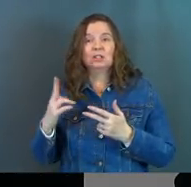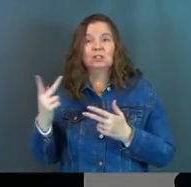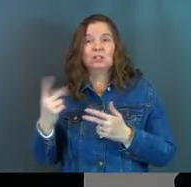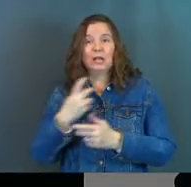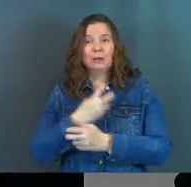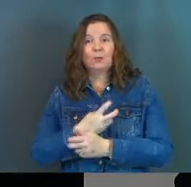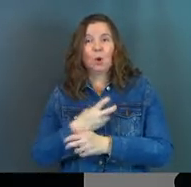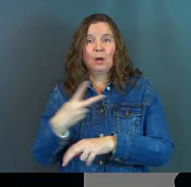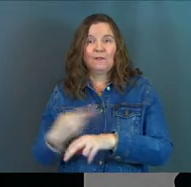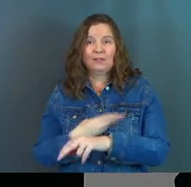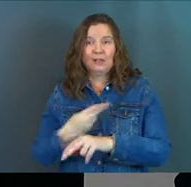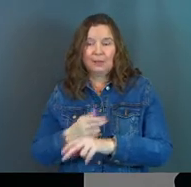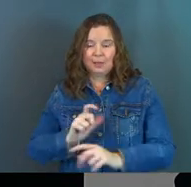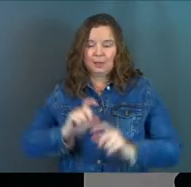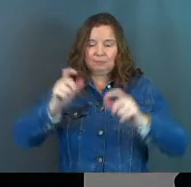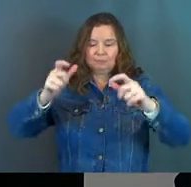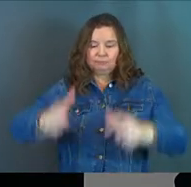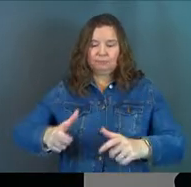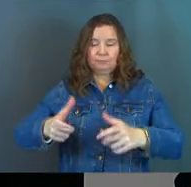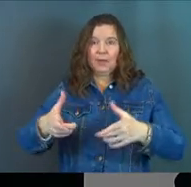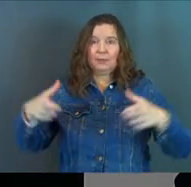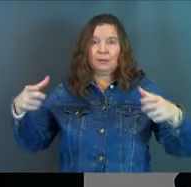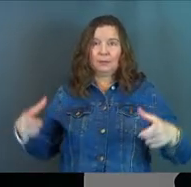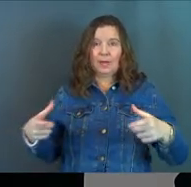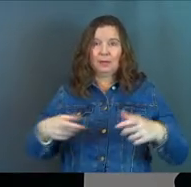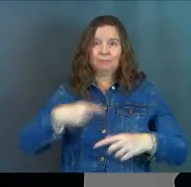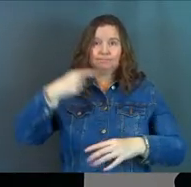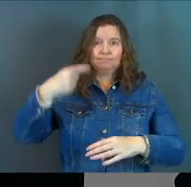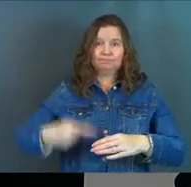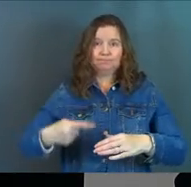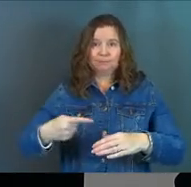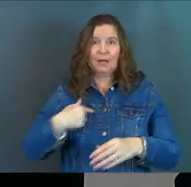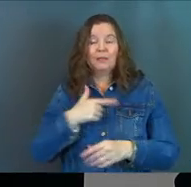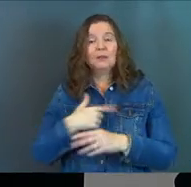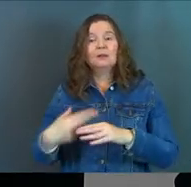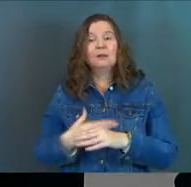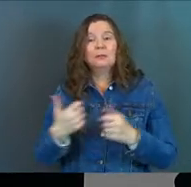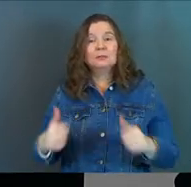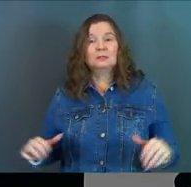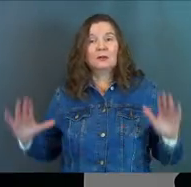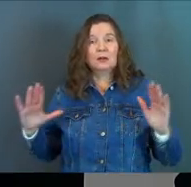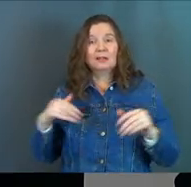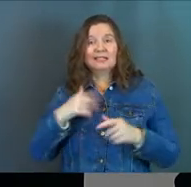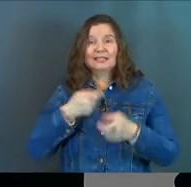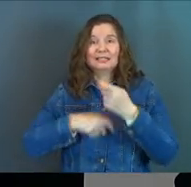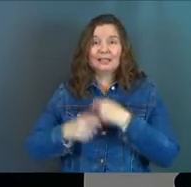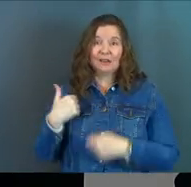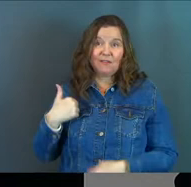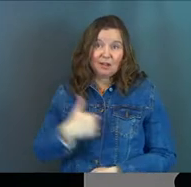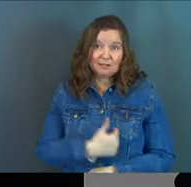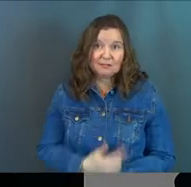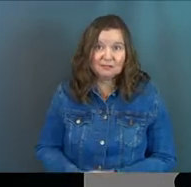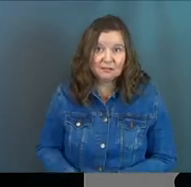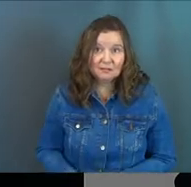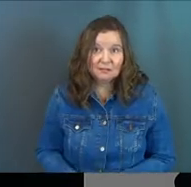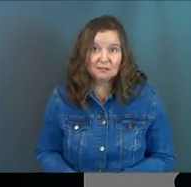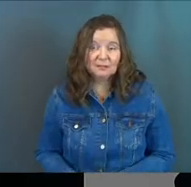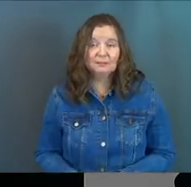the lamb. And they put that on the plate. And this is the lamb sacrifice that was sacrificed instead of us.